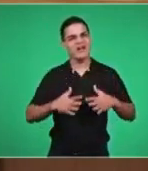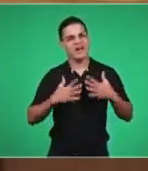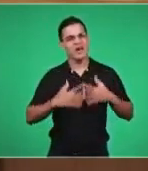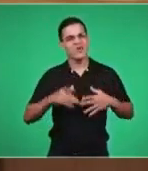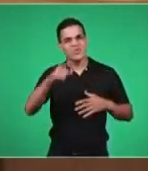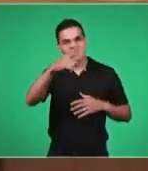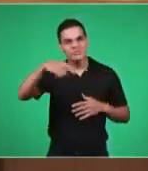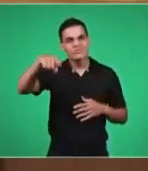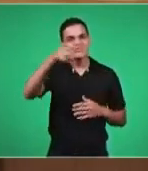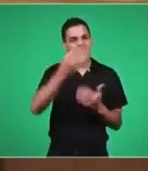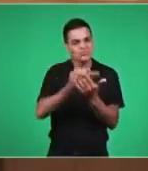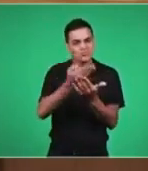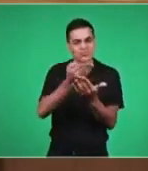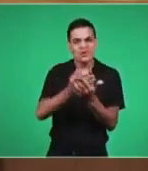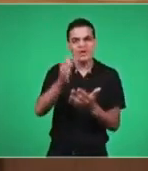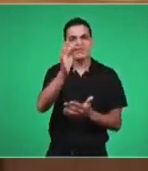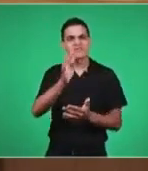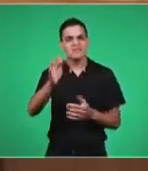If you,